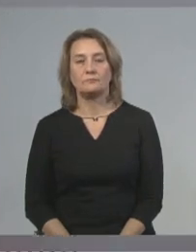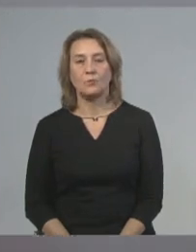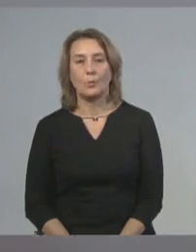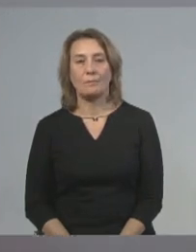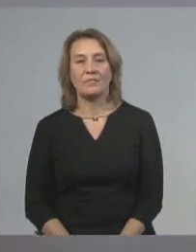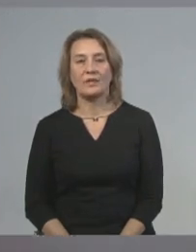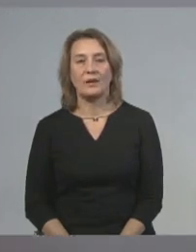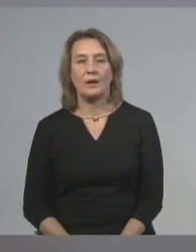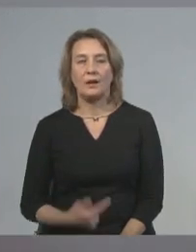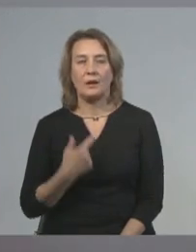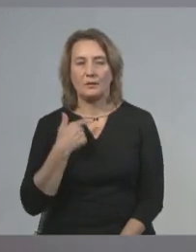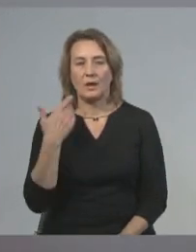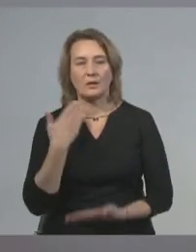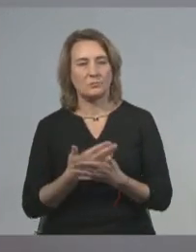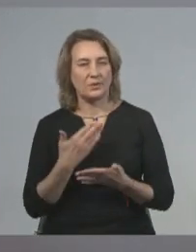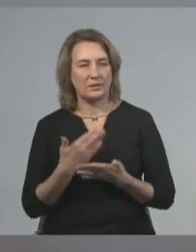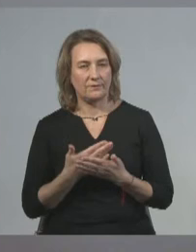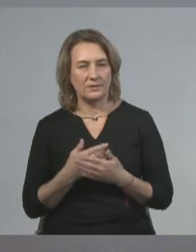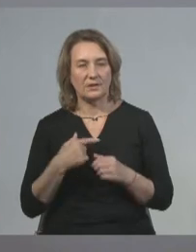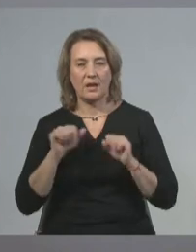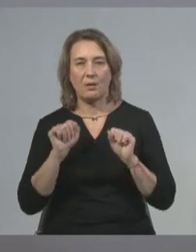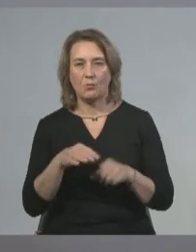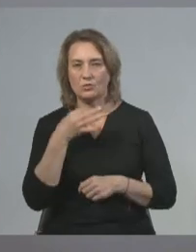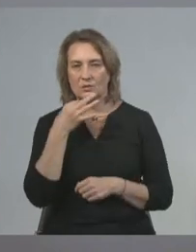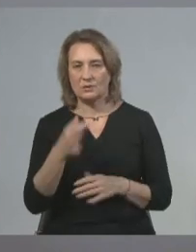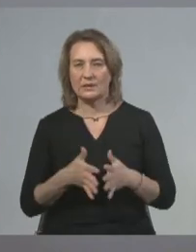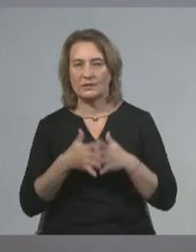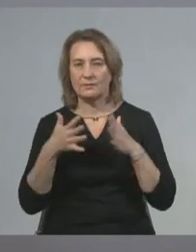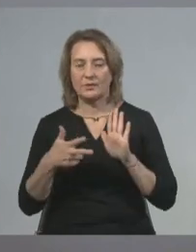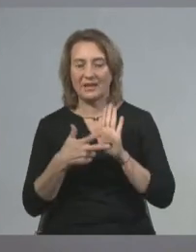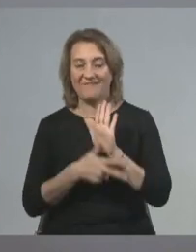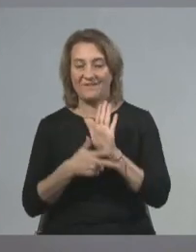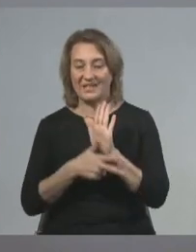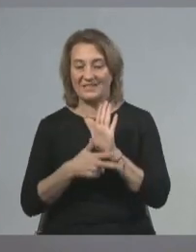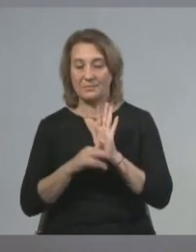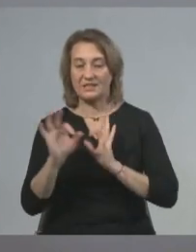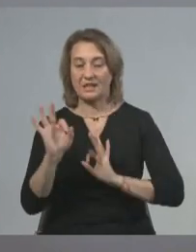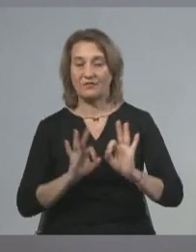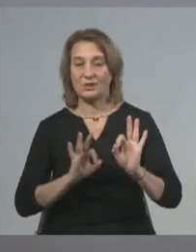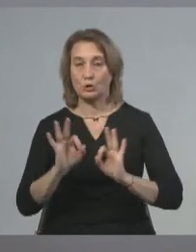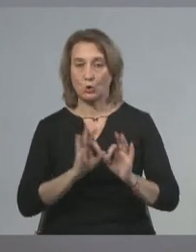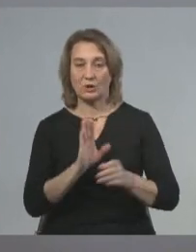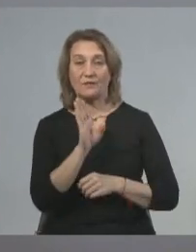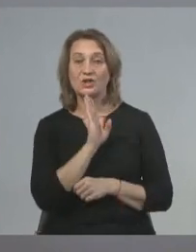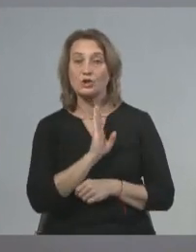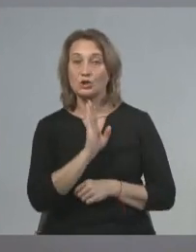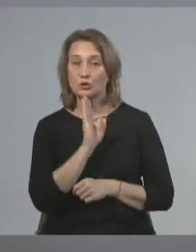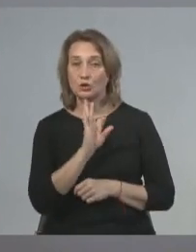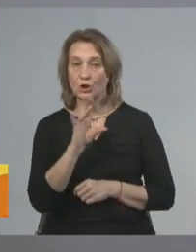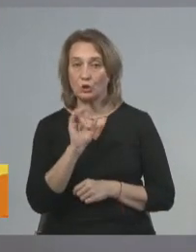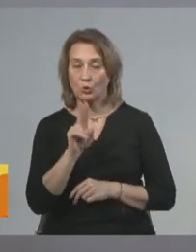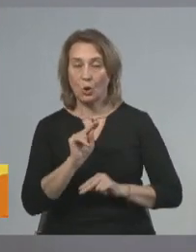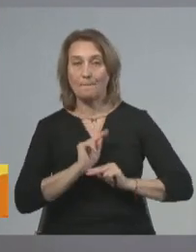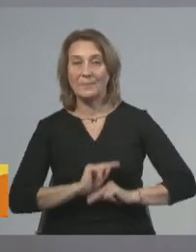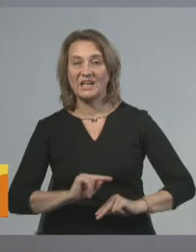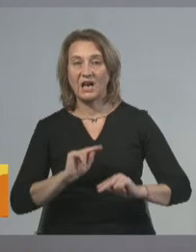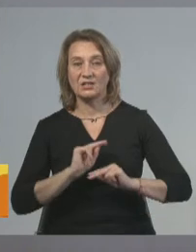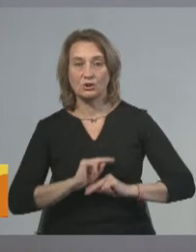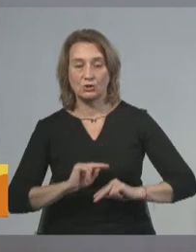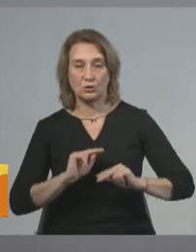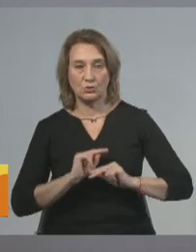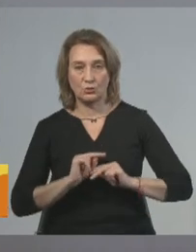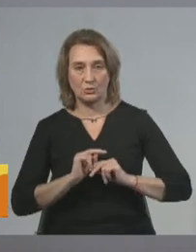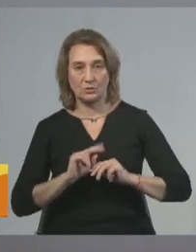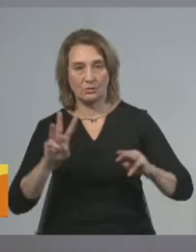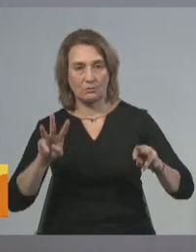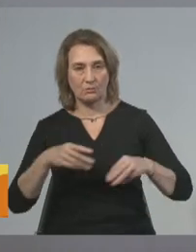that more than eighty percent of women uh work in media outlets in boston pennsylvania but